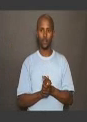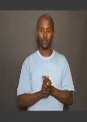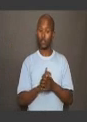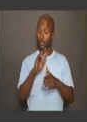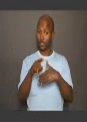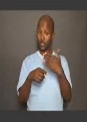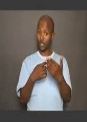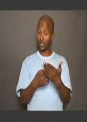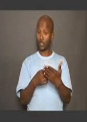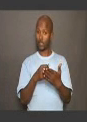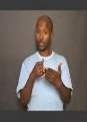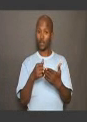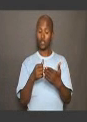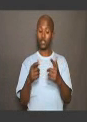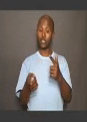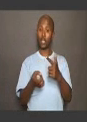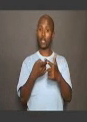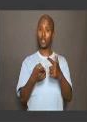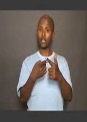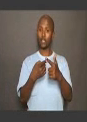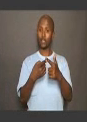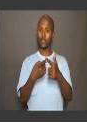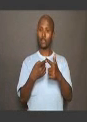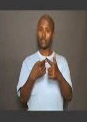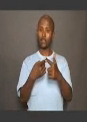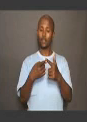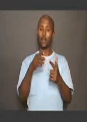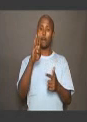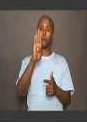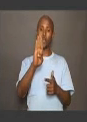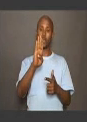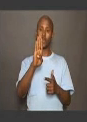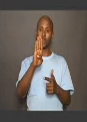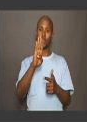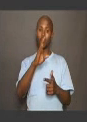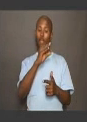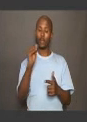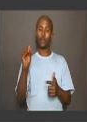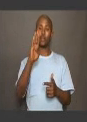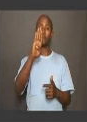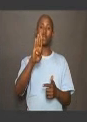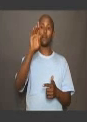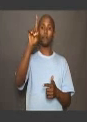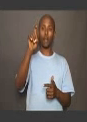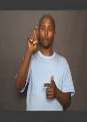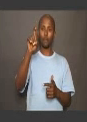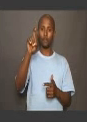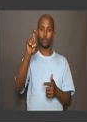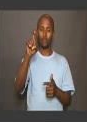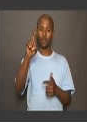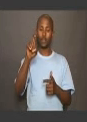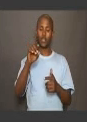There is a second set of vertices. B and B prime are on